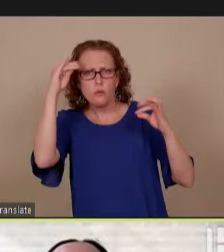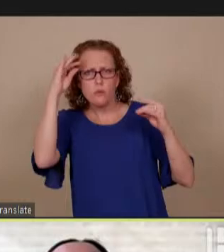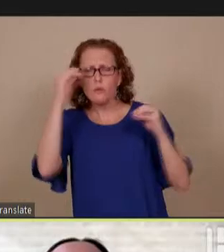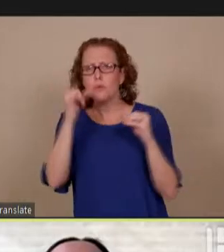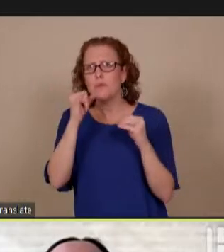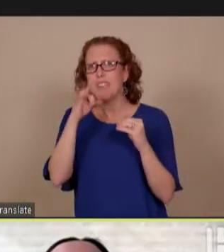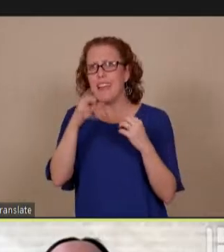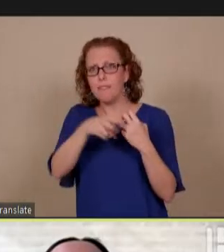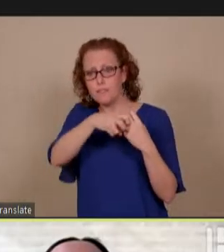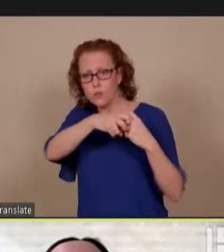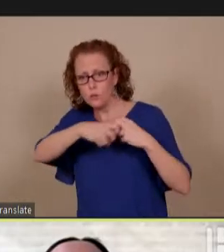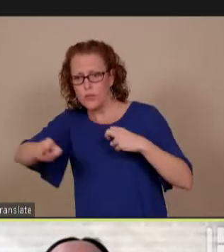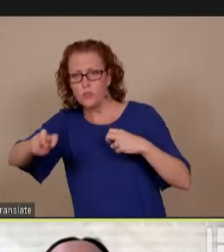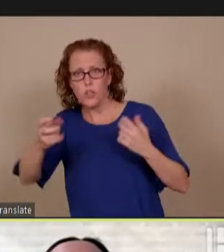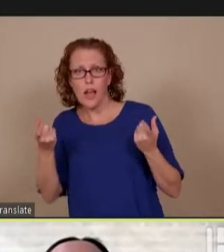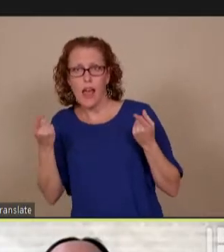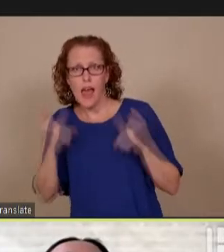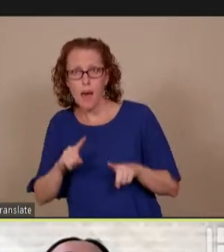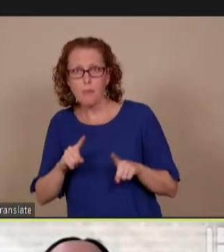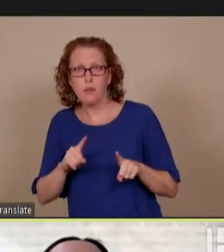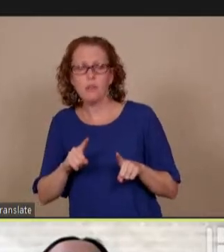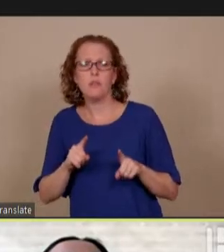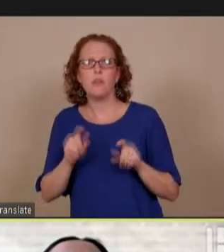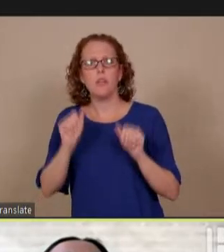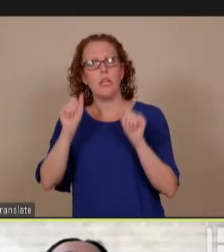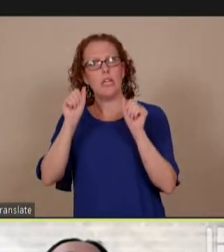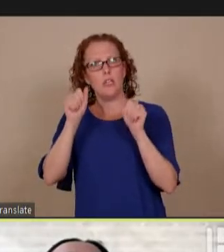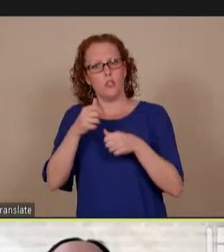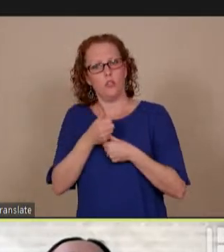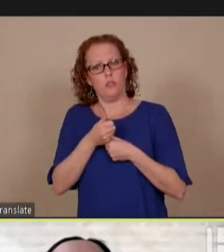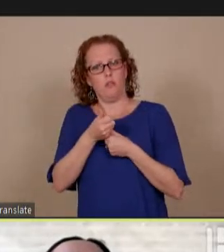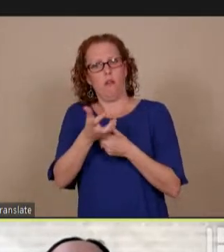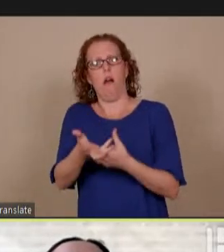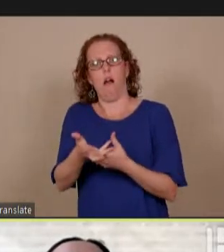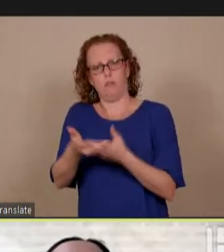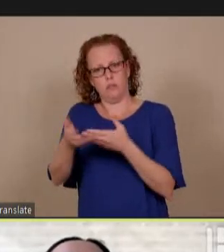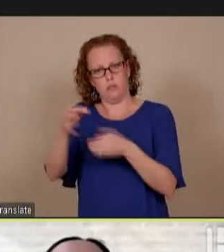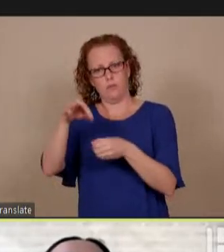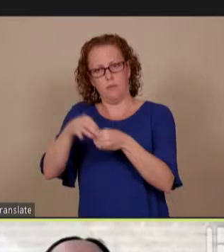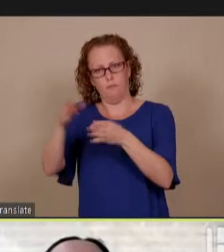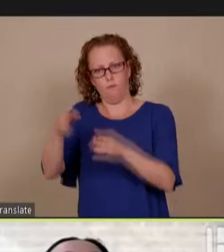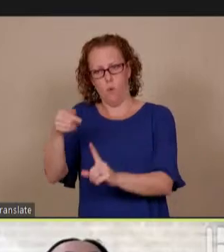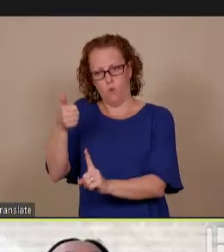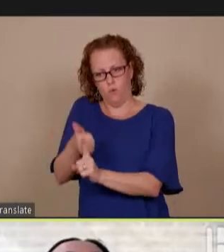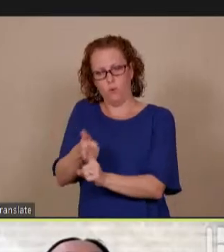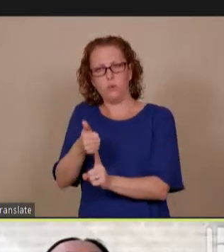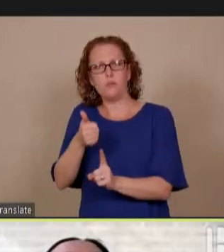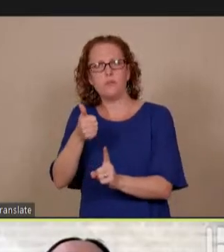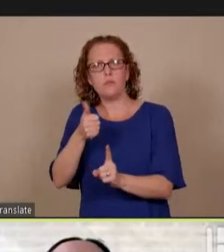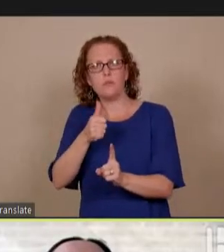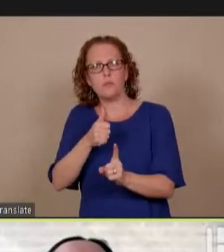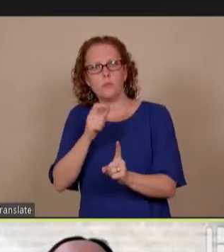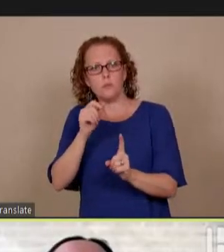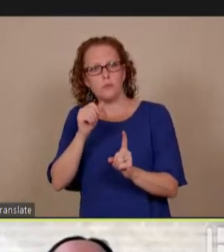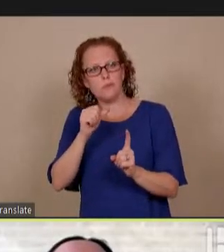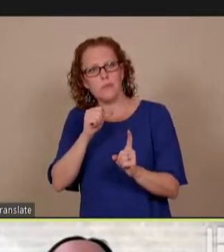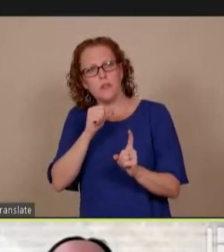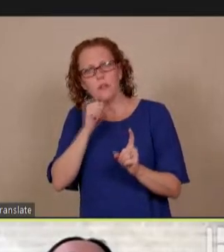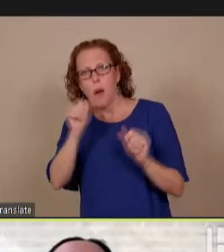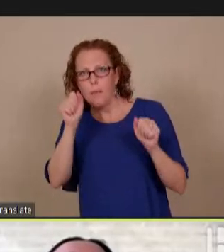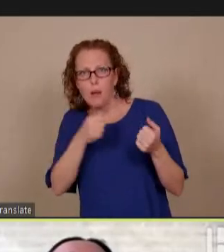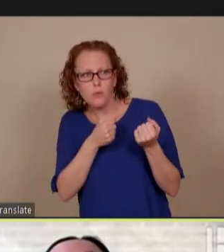to elect their council representative to 6 years instead of 4. And so the goal is to minimize that